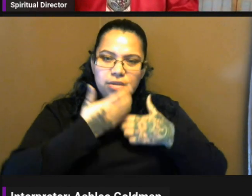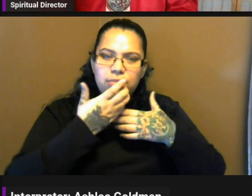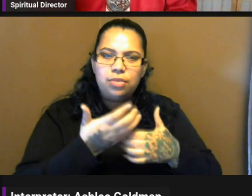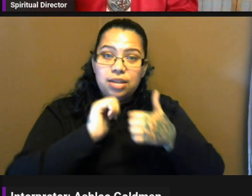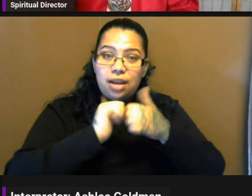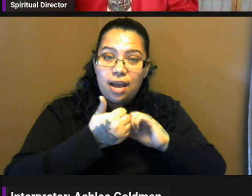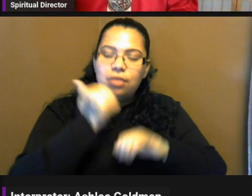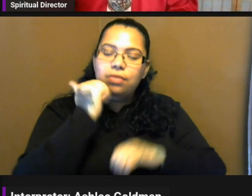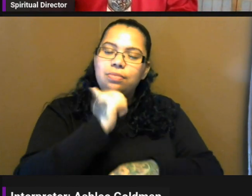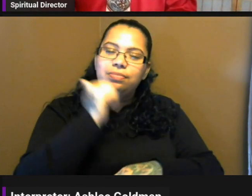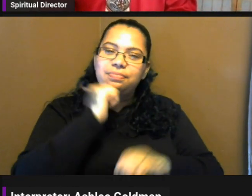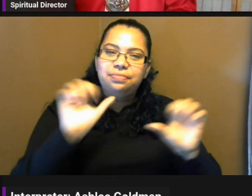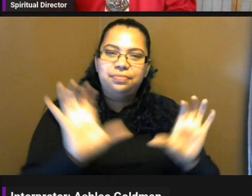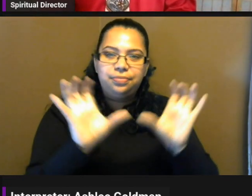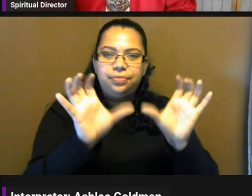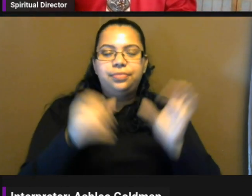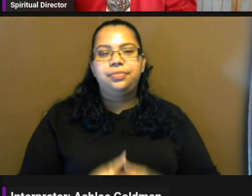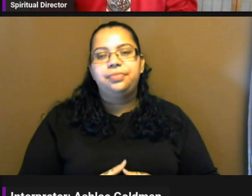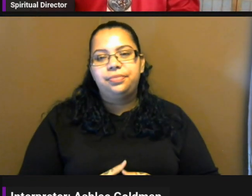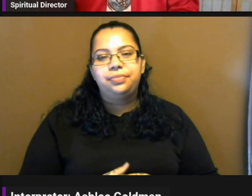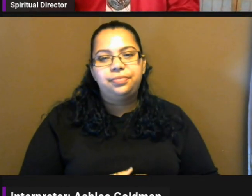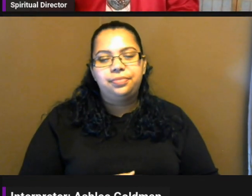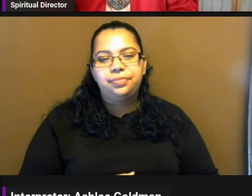in my daily activities.